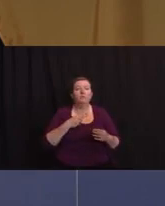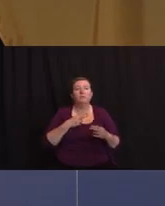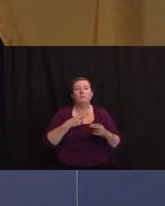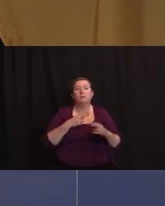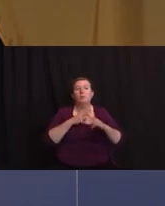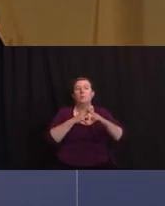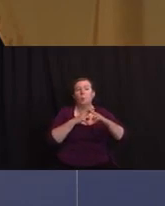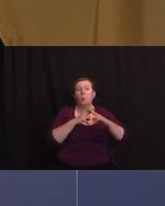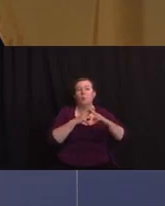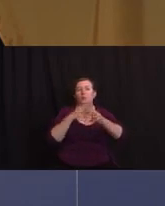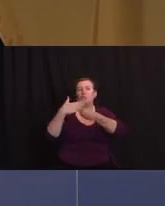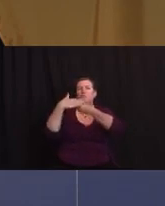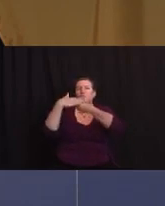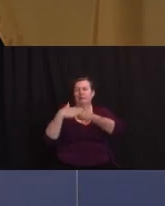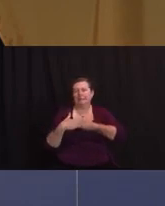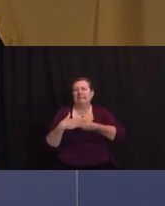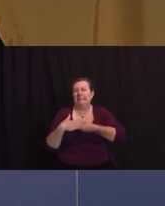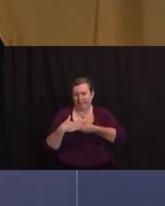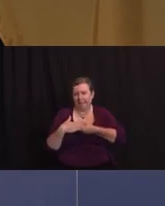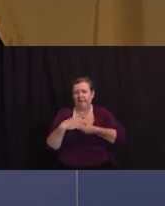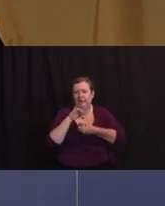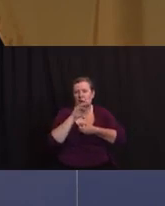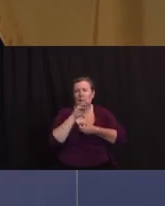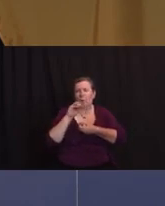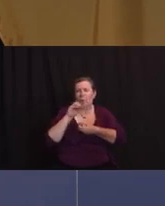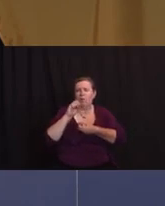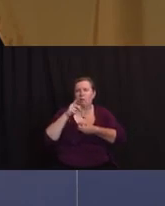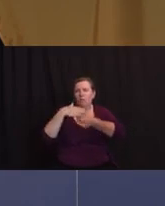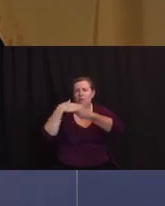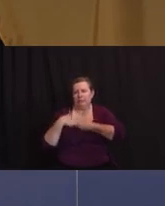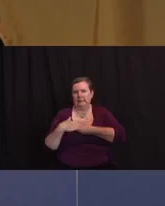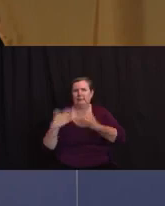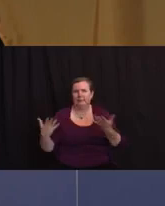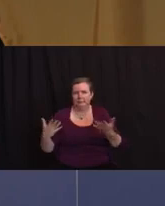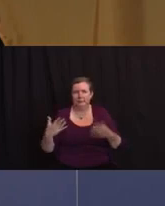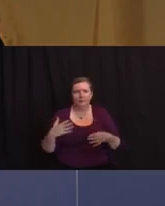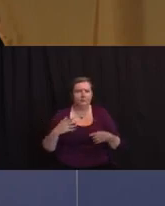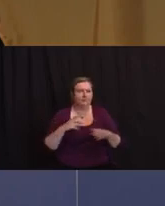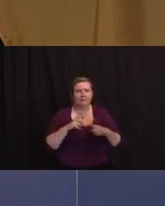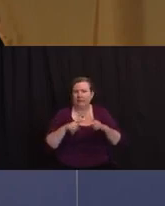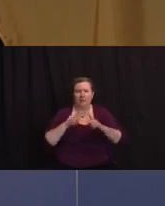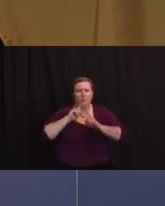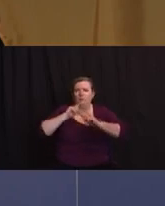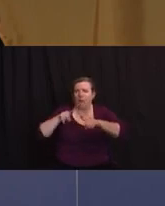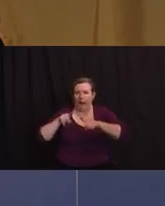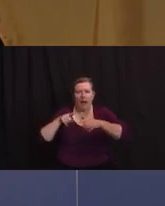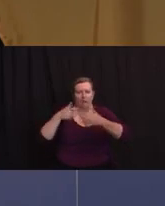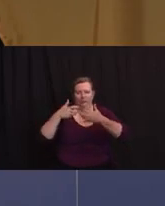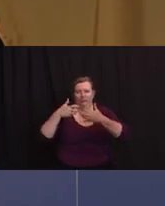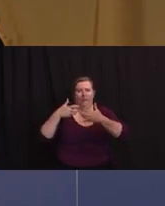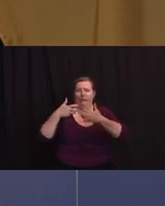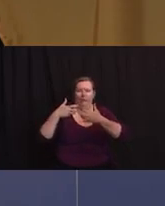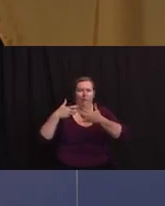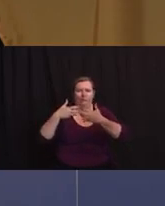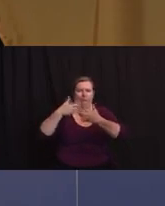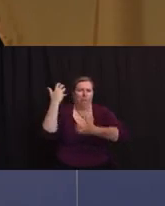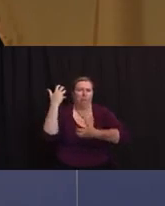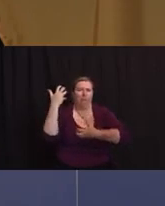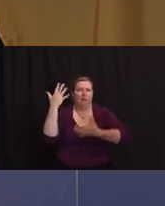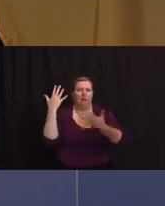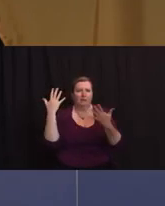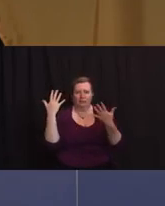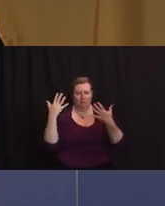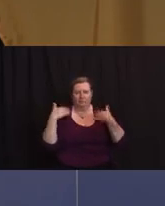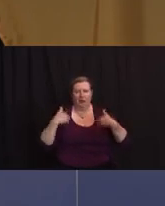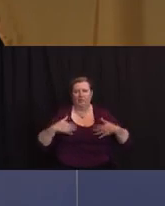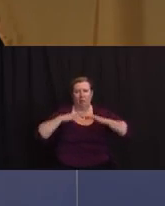immunosuppressed, are not able to mount a strong immune response to things such as vaccine, so they don't, in general,